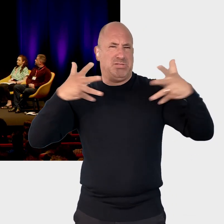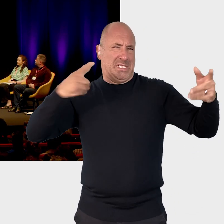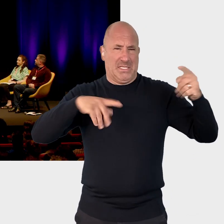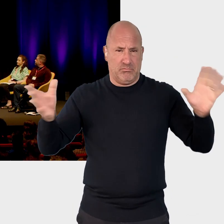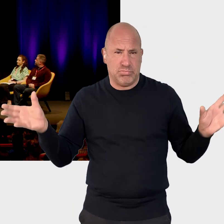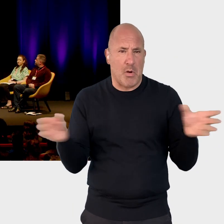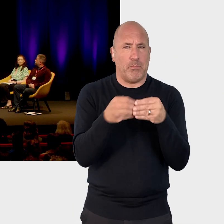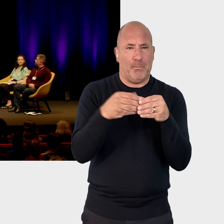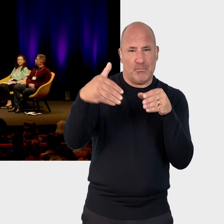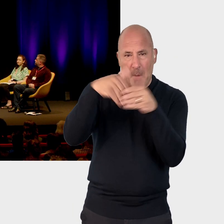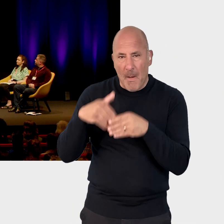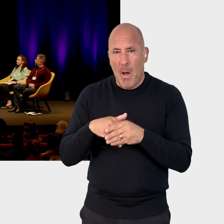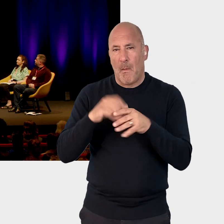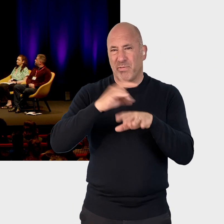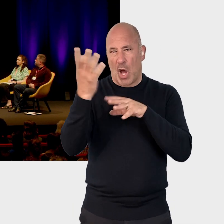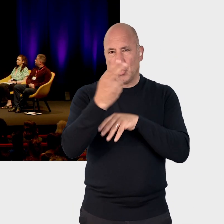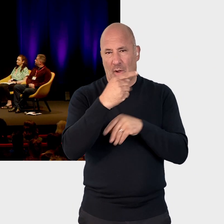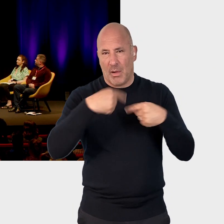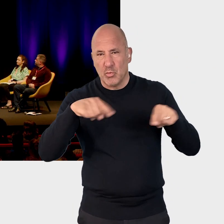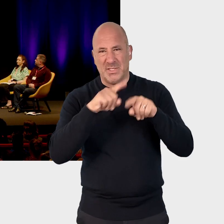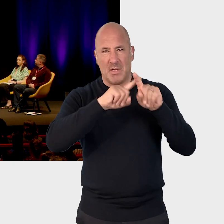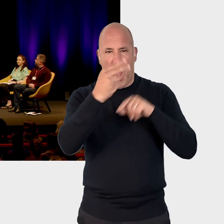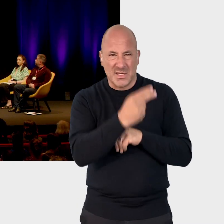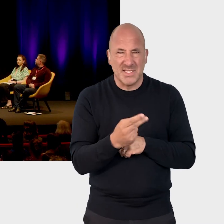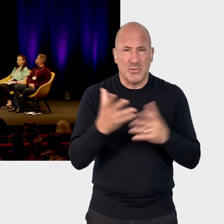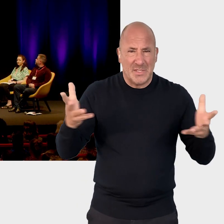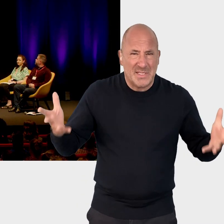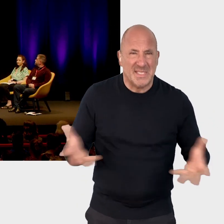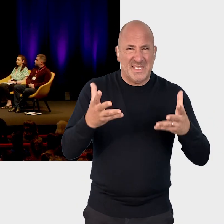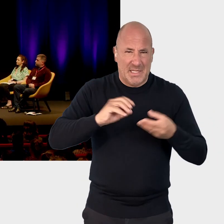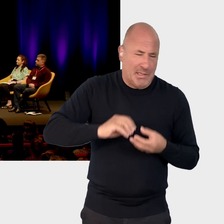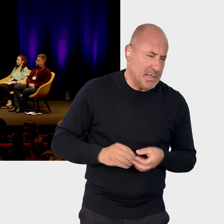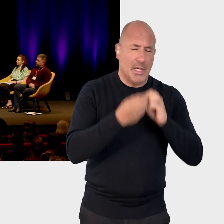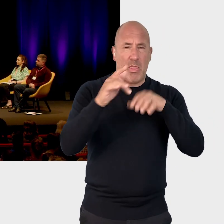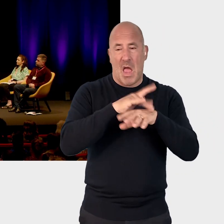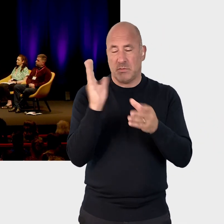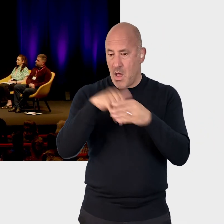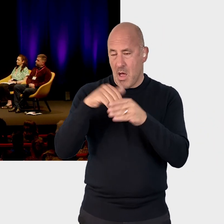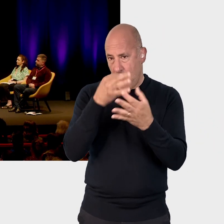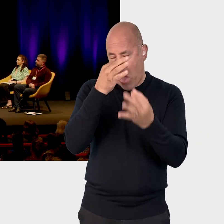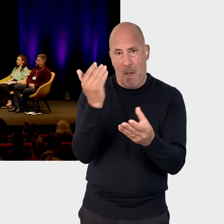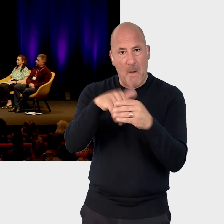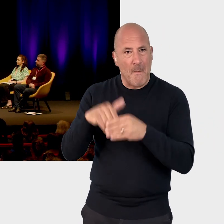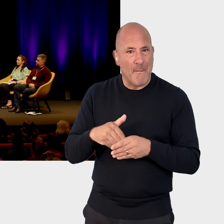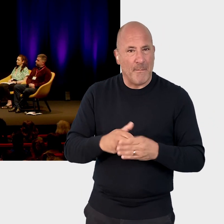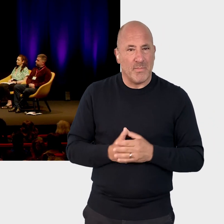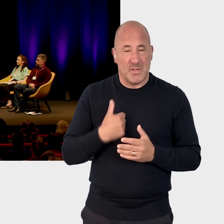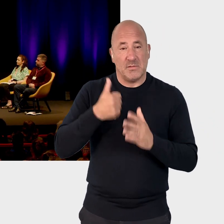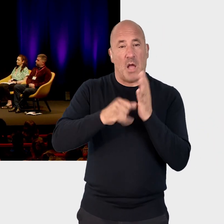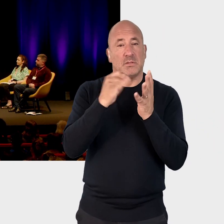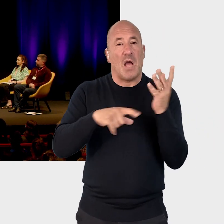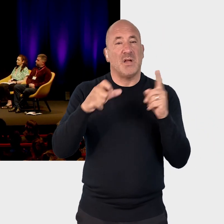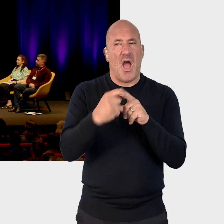huge companies of community participants and professional artists to create uplifting, ambitious pieces of participatory